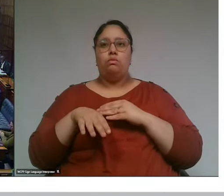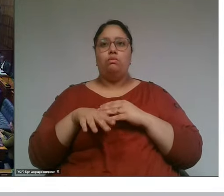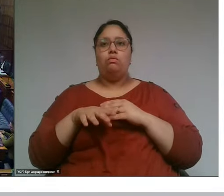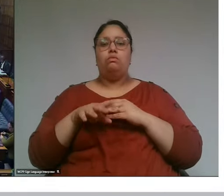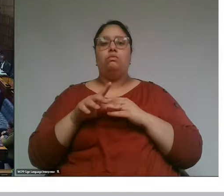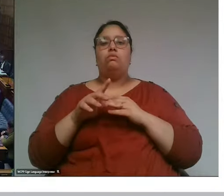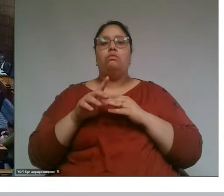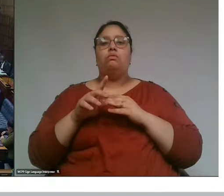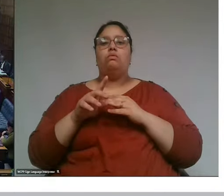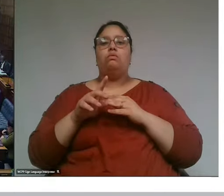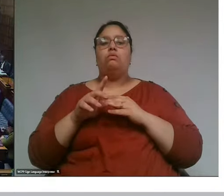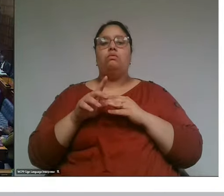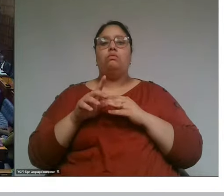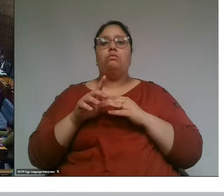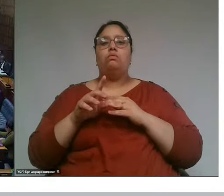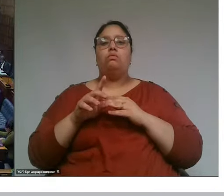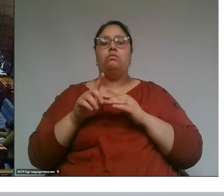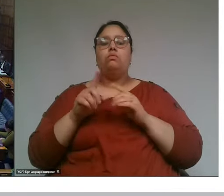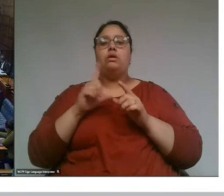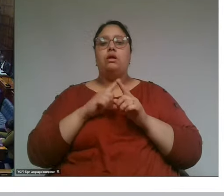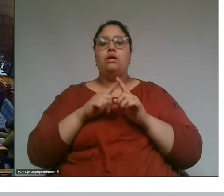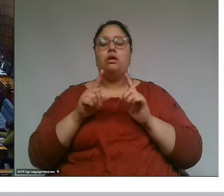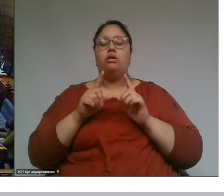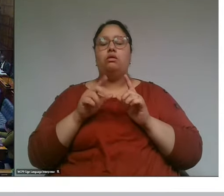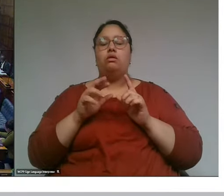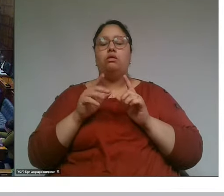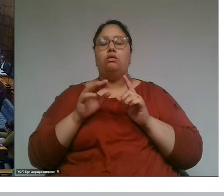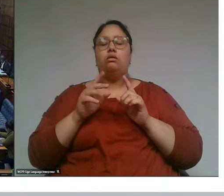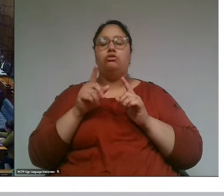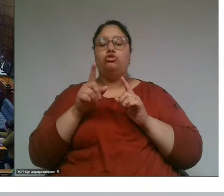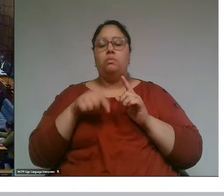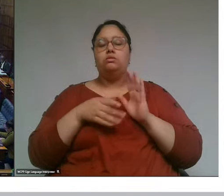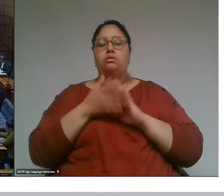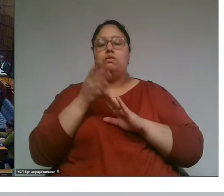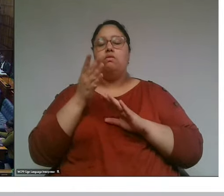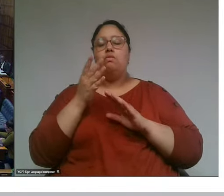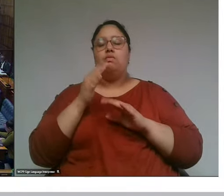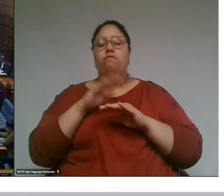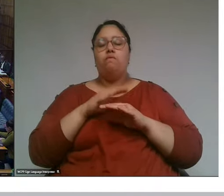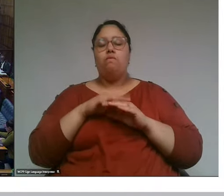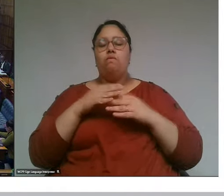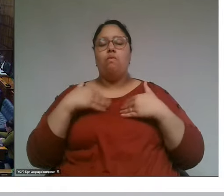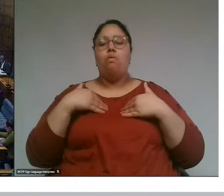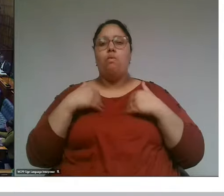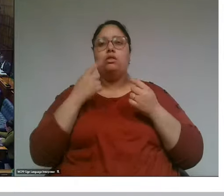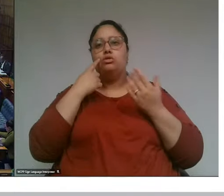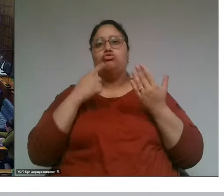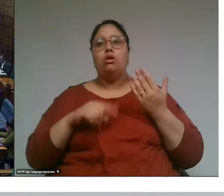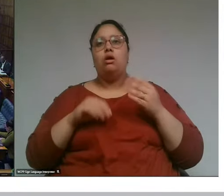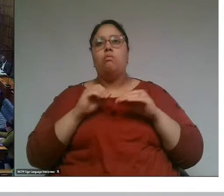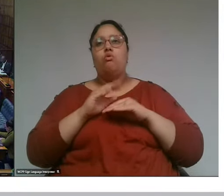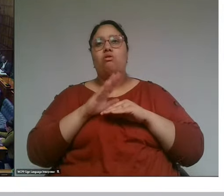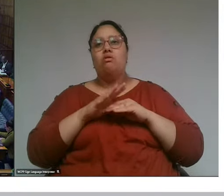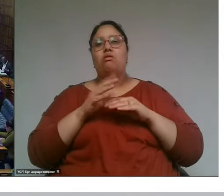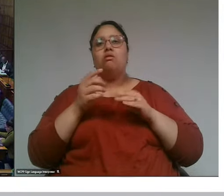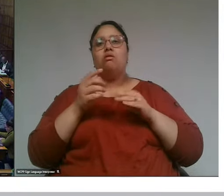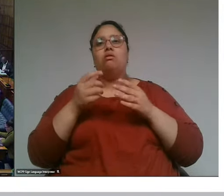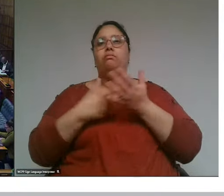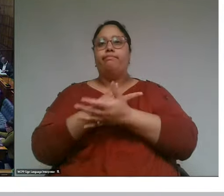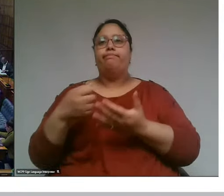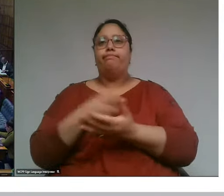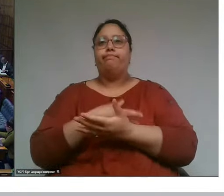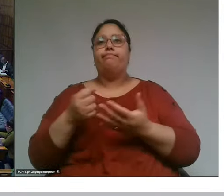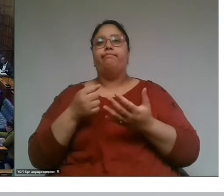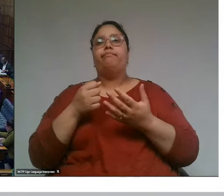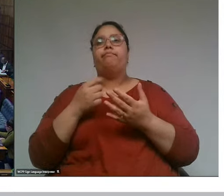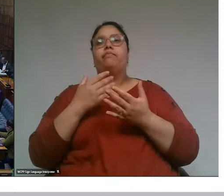to firstly ask a question with regards to min Minister's opening remarks um I think we're all very excited for braford jobs to kick off and to